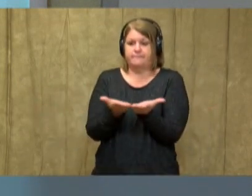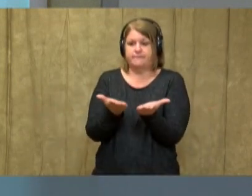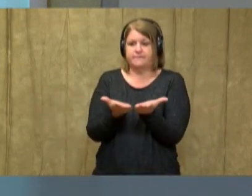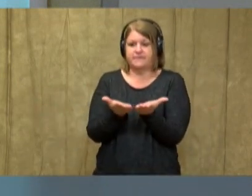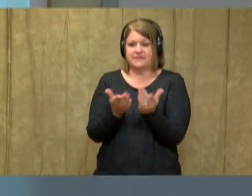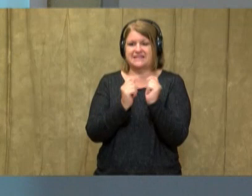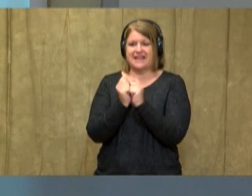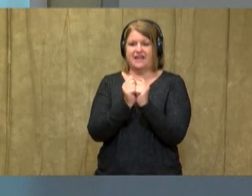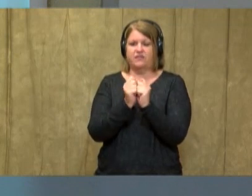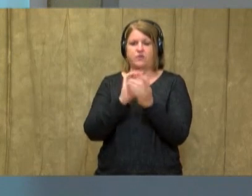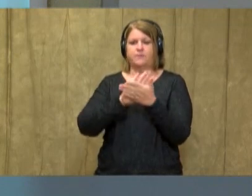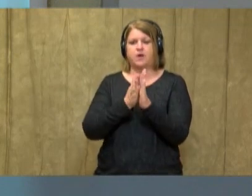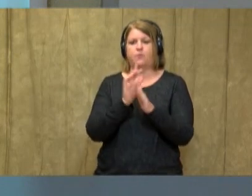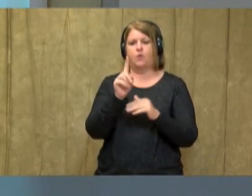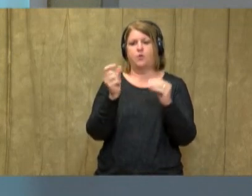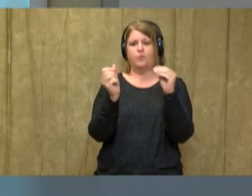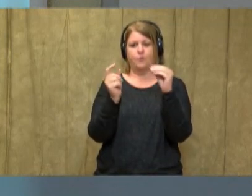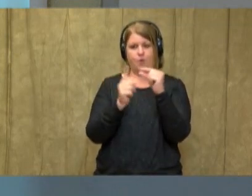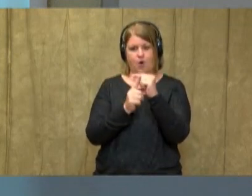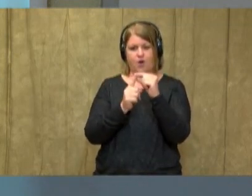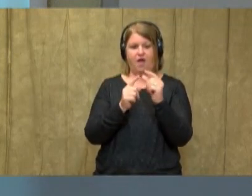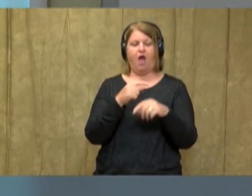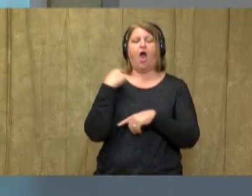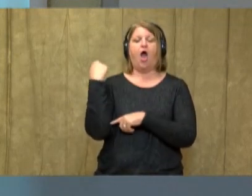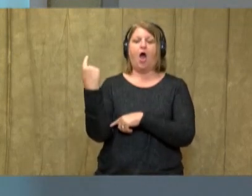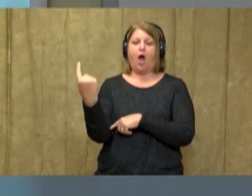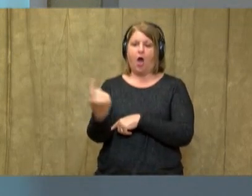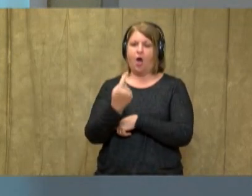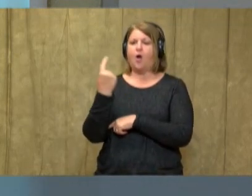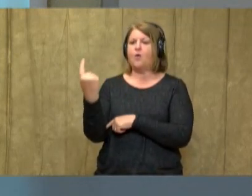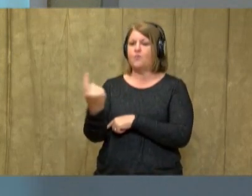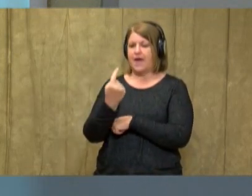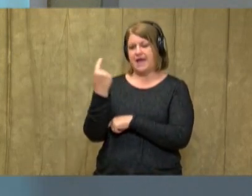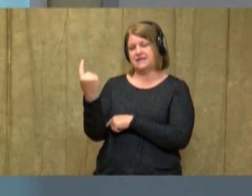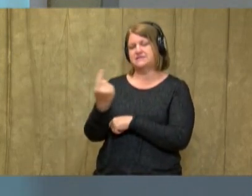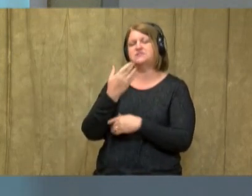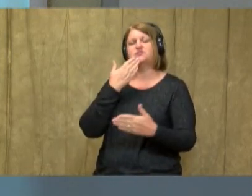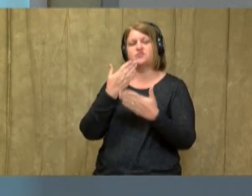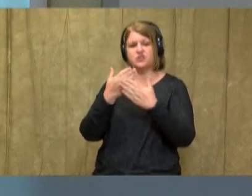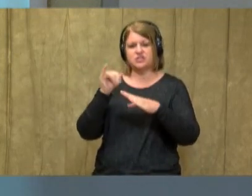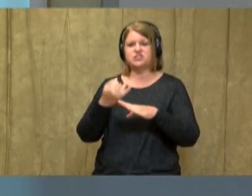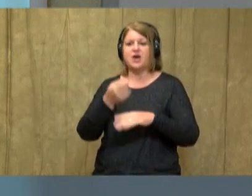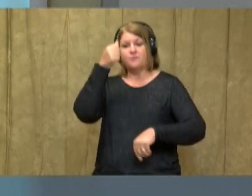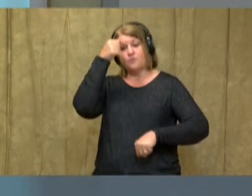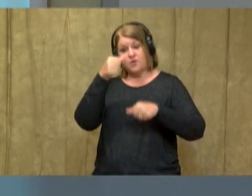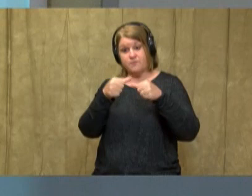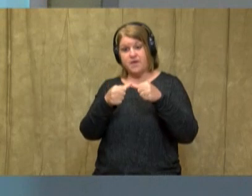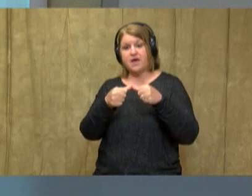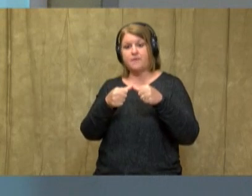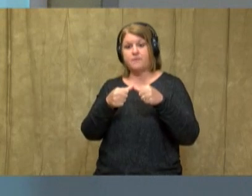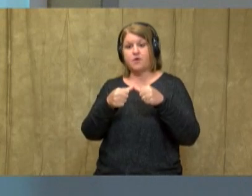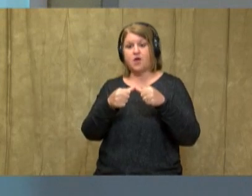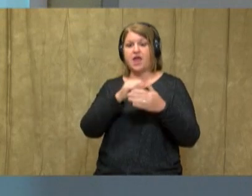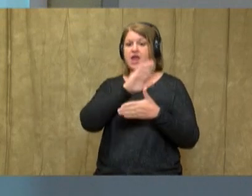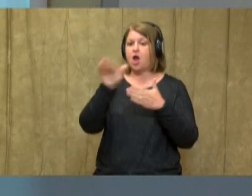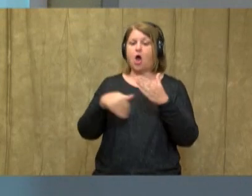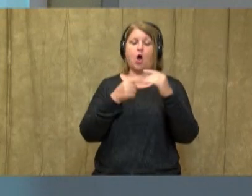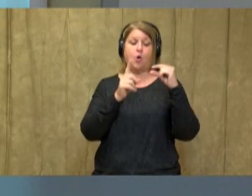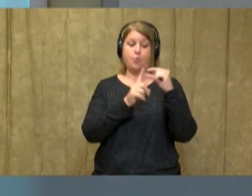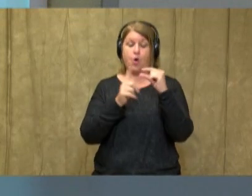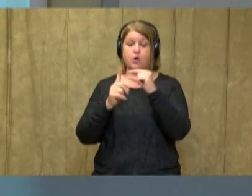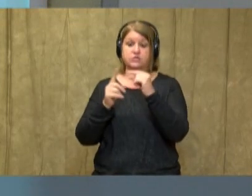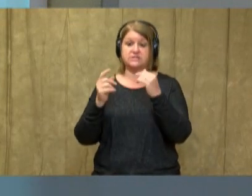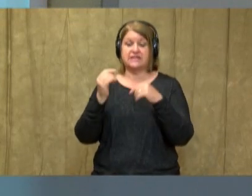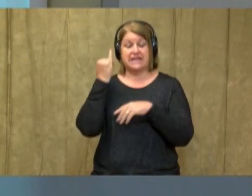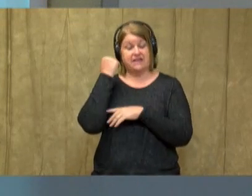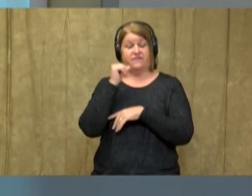did you get? That's right, always. Good job. Remember, in all words, if there are letters